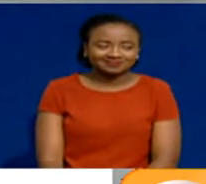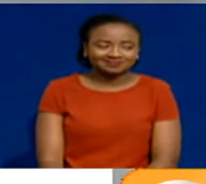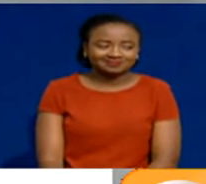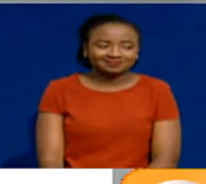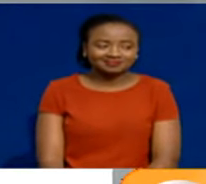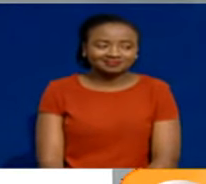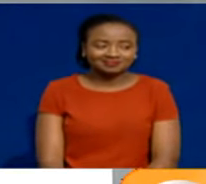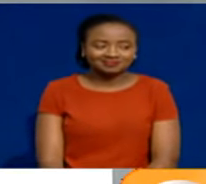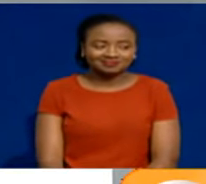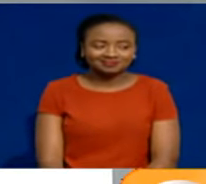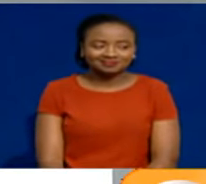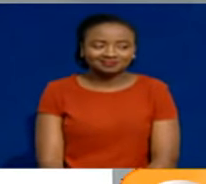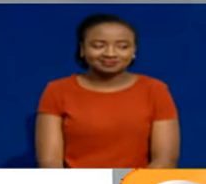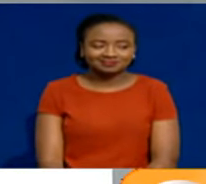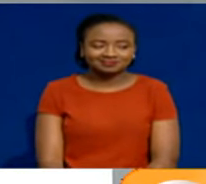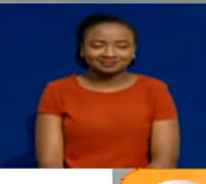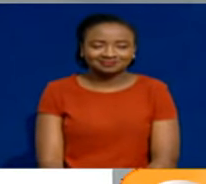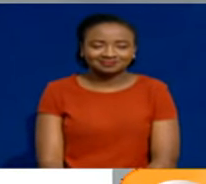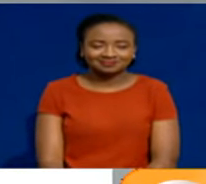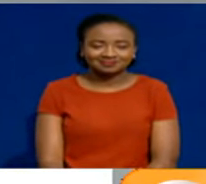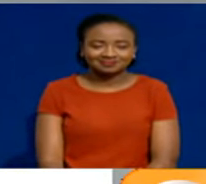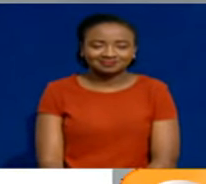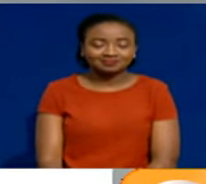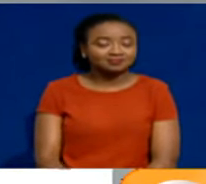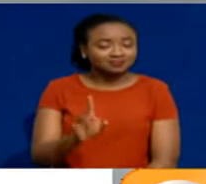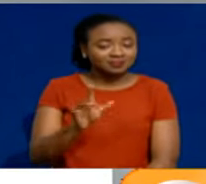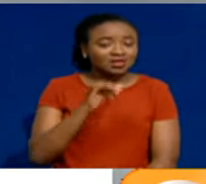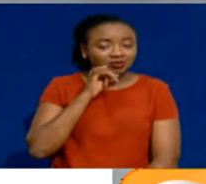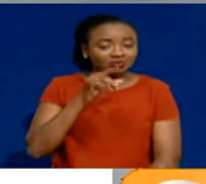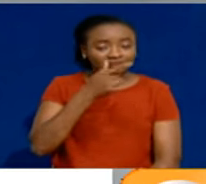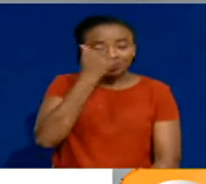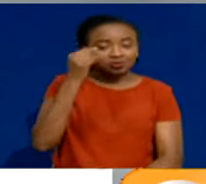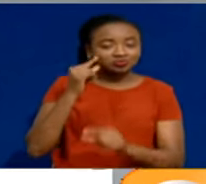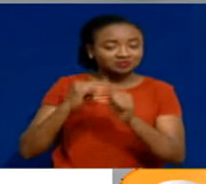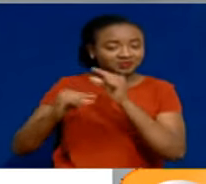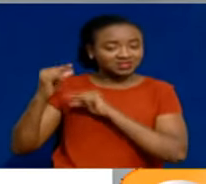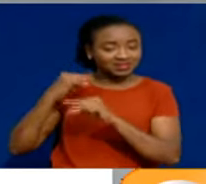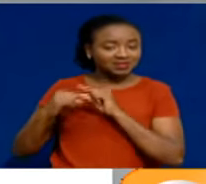That is what you should tell JK. It's not a question of generational.